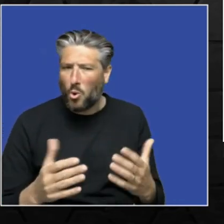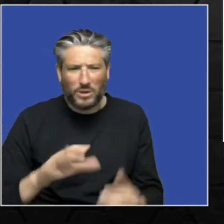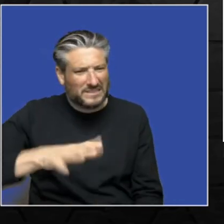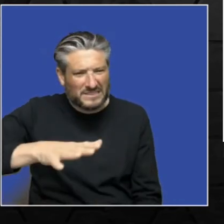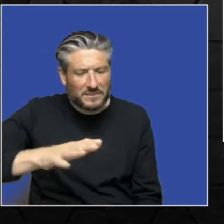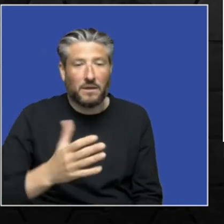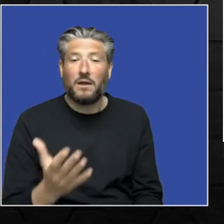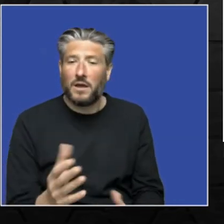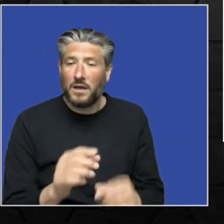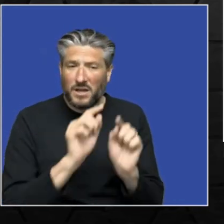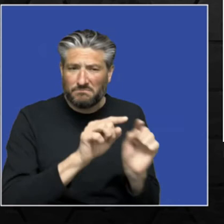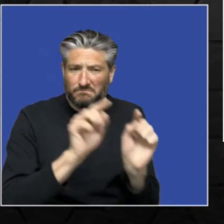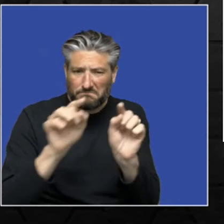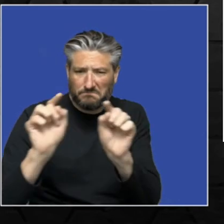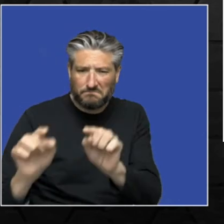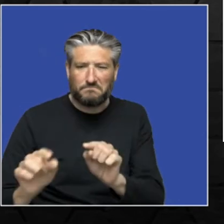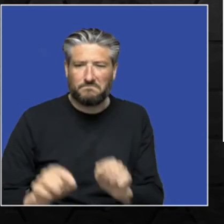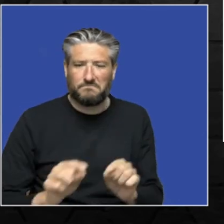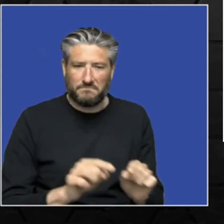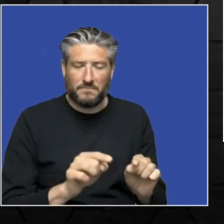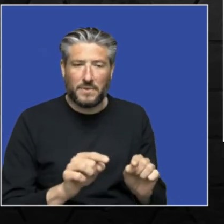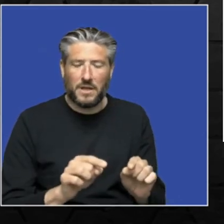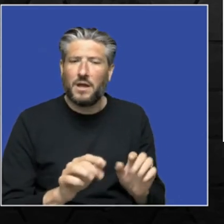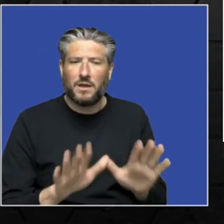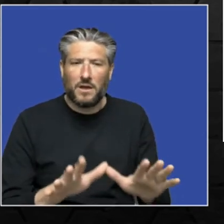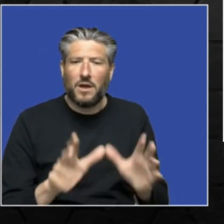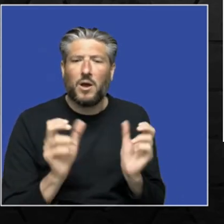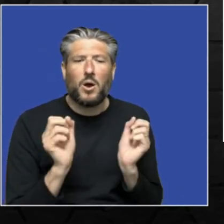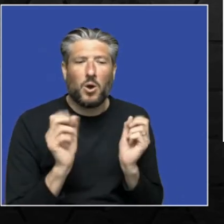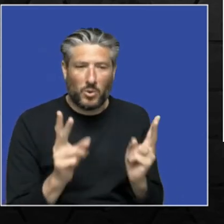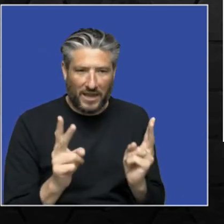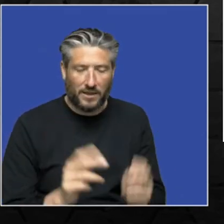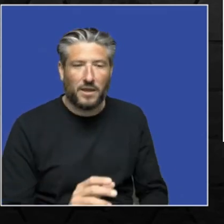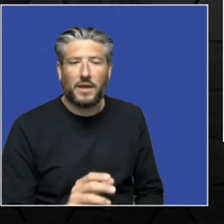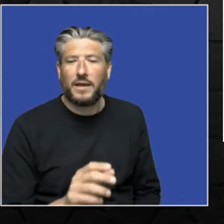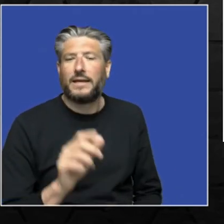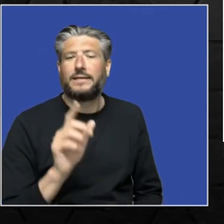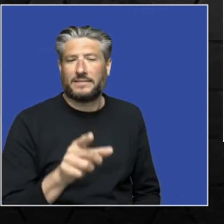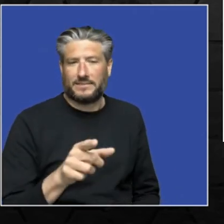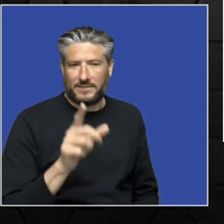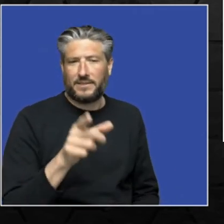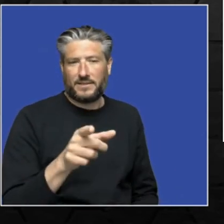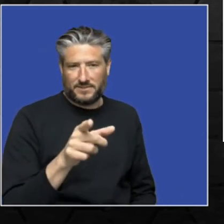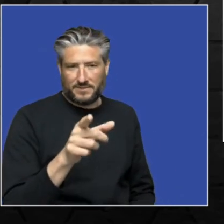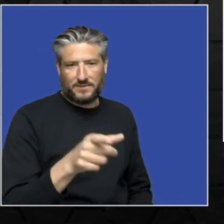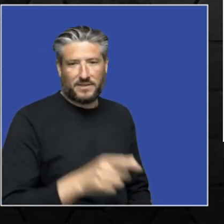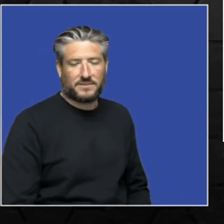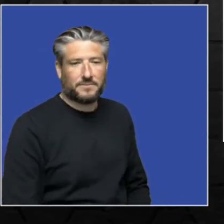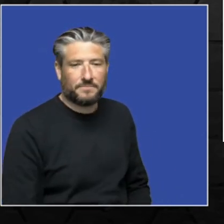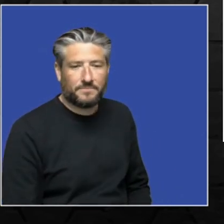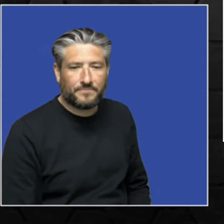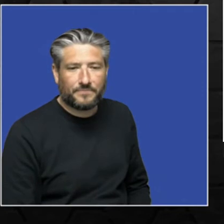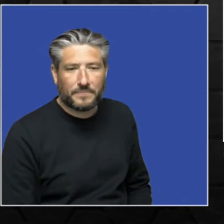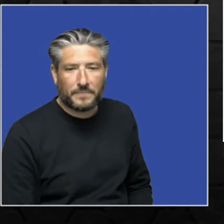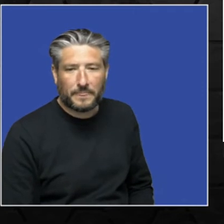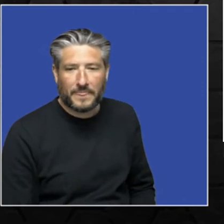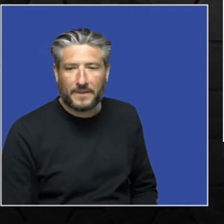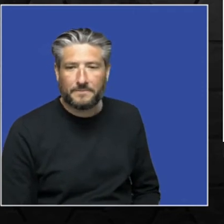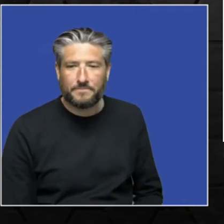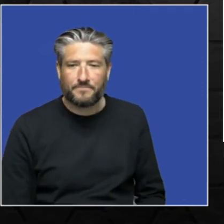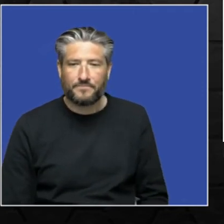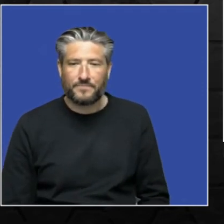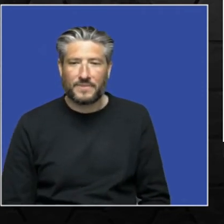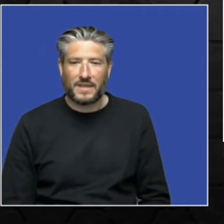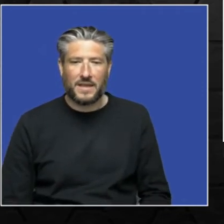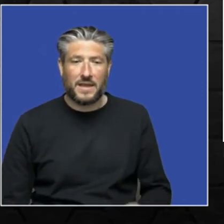okay. And then there was another, okay, here, yes, combined features. So in that combined features, if you see, right, so this was